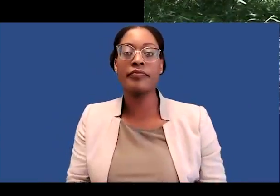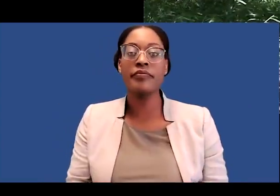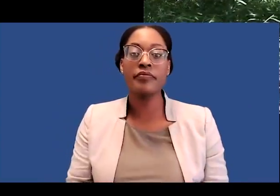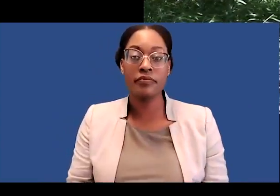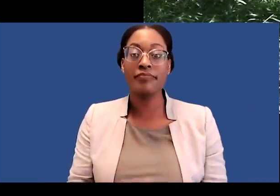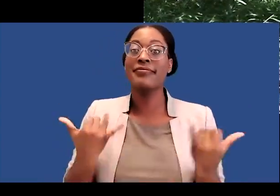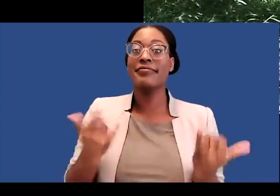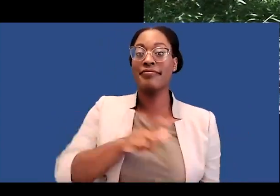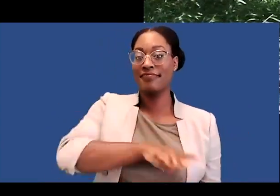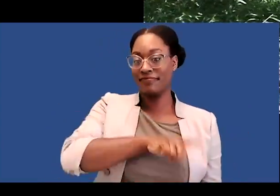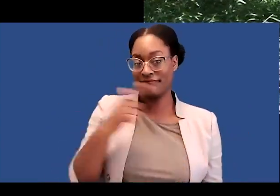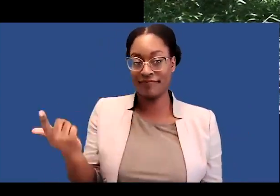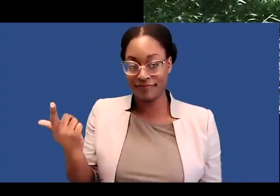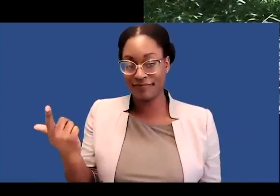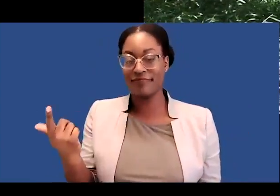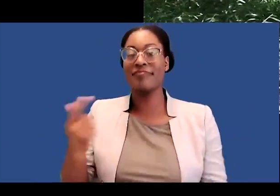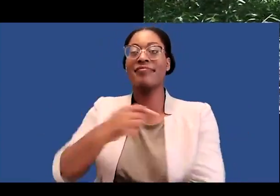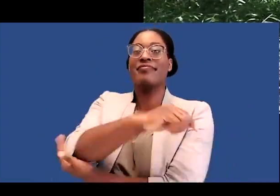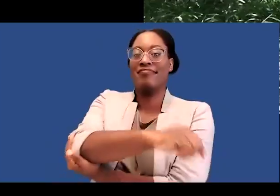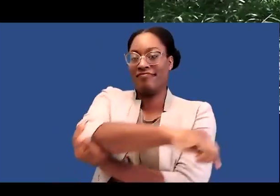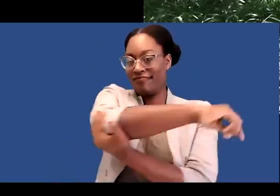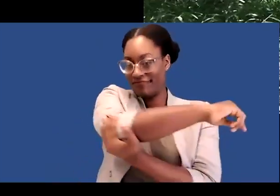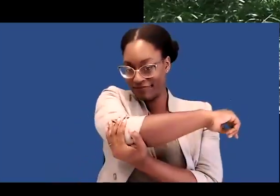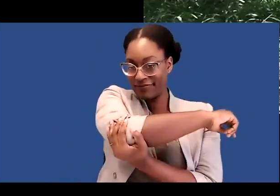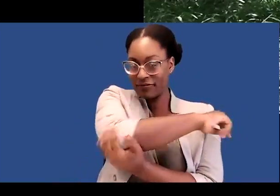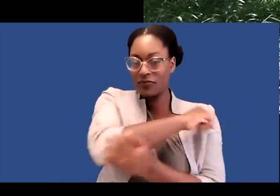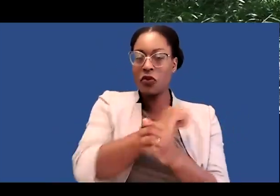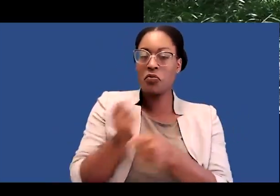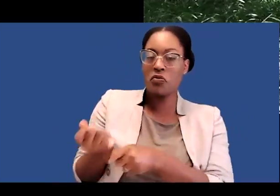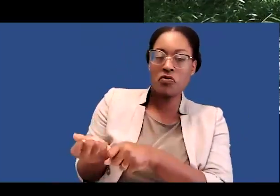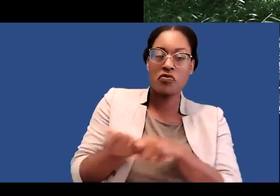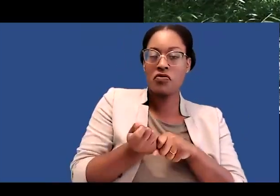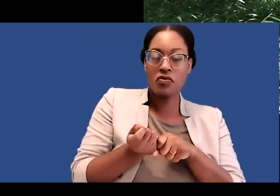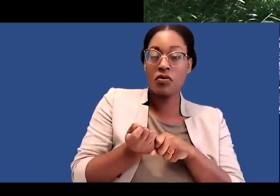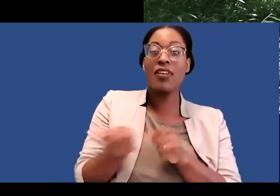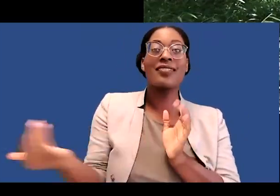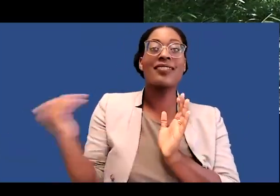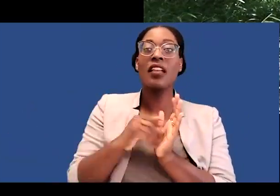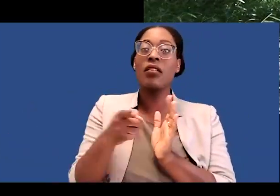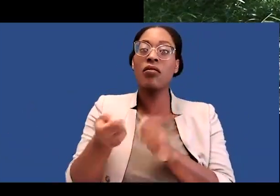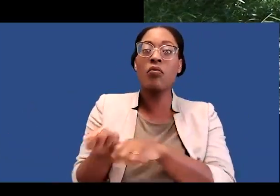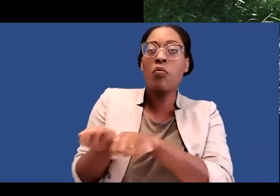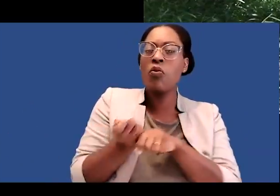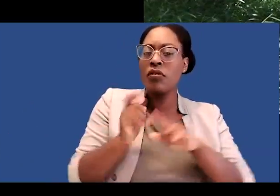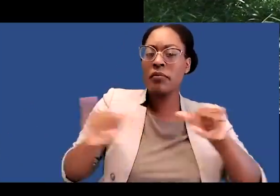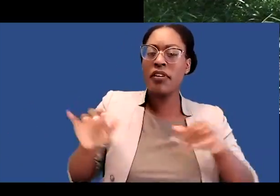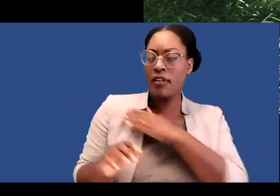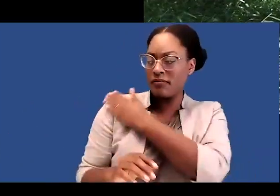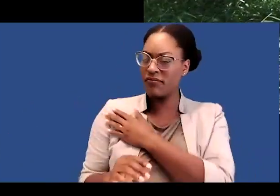Now we're going to bring the right arm to the left, pulling it in with the left hand. Again, dropping that right